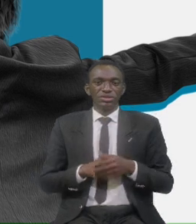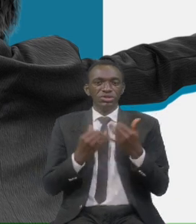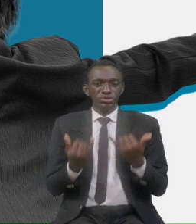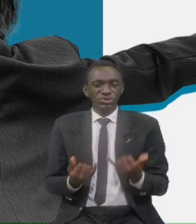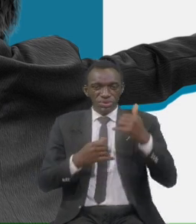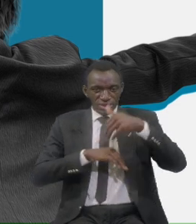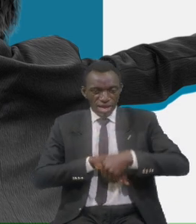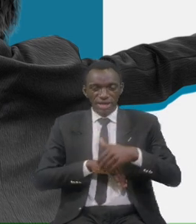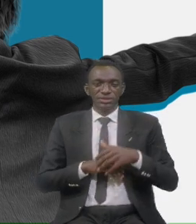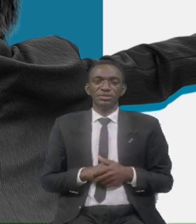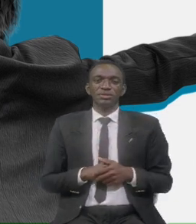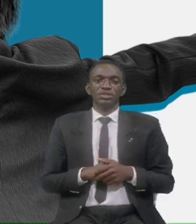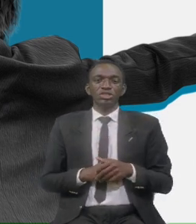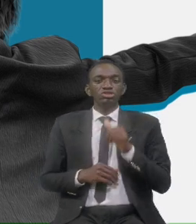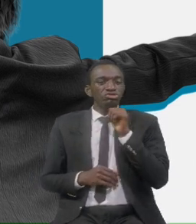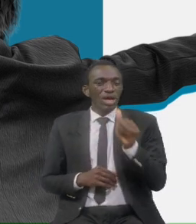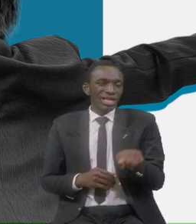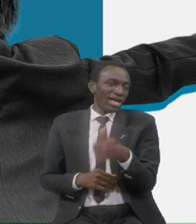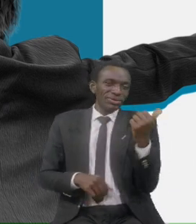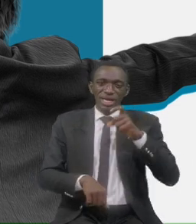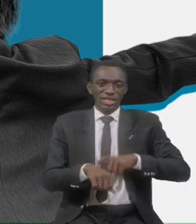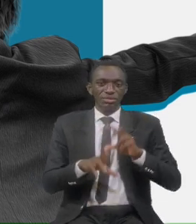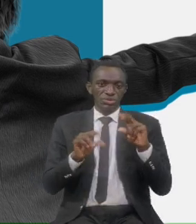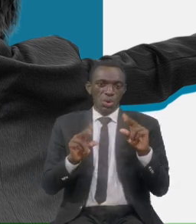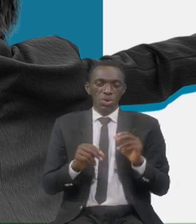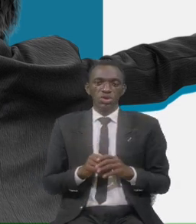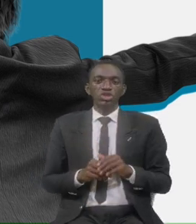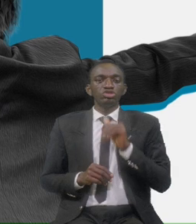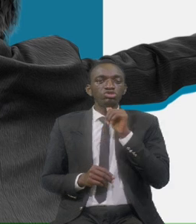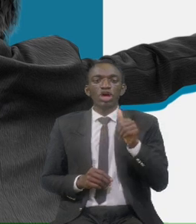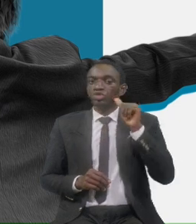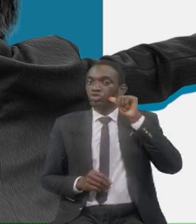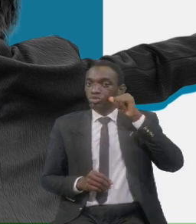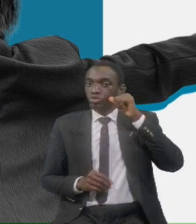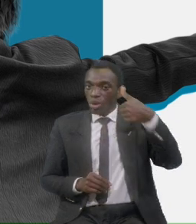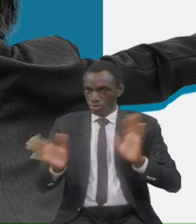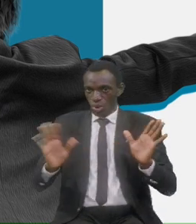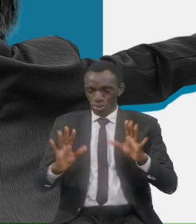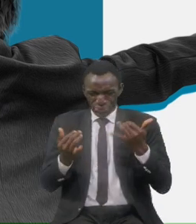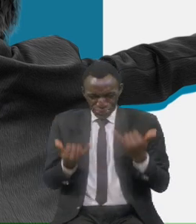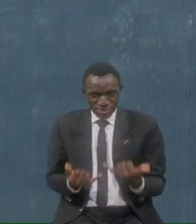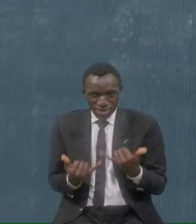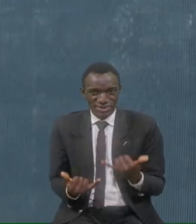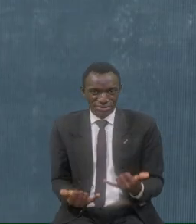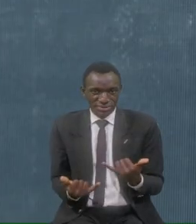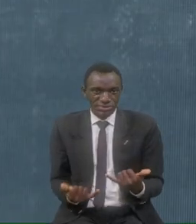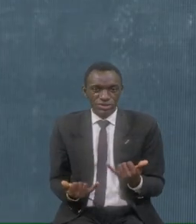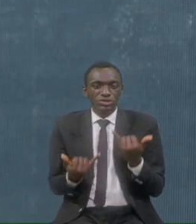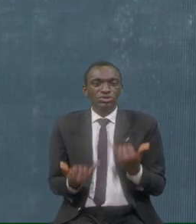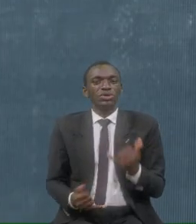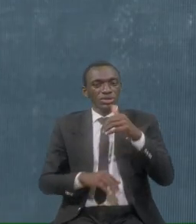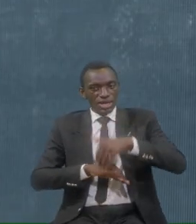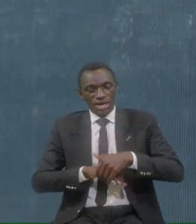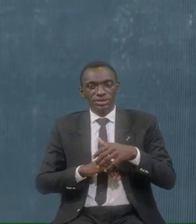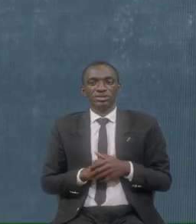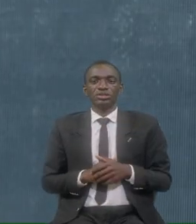Not another night. Not tomorrow. Tonight. Tonight. The